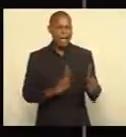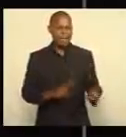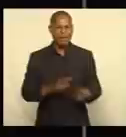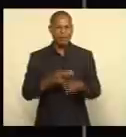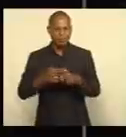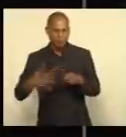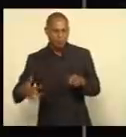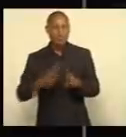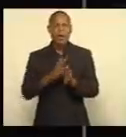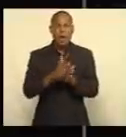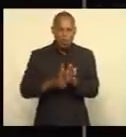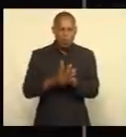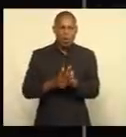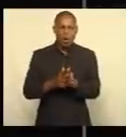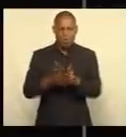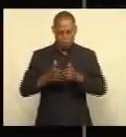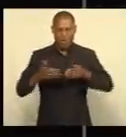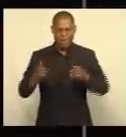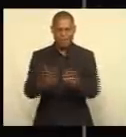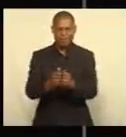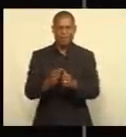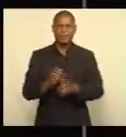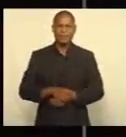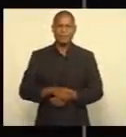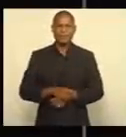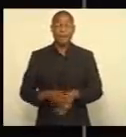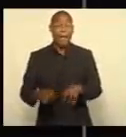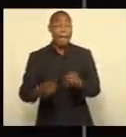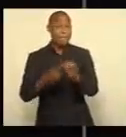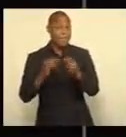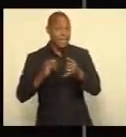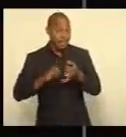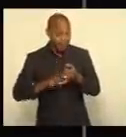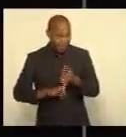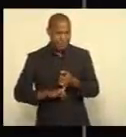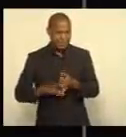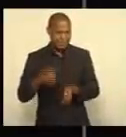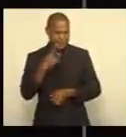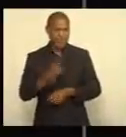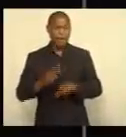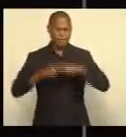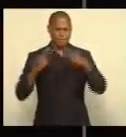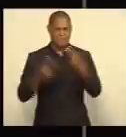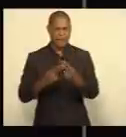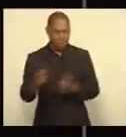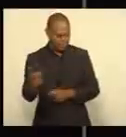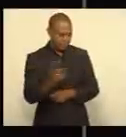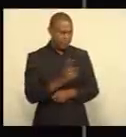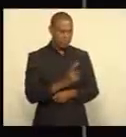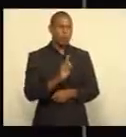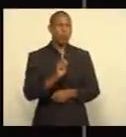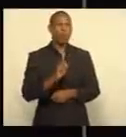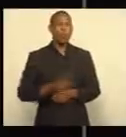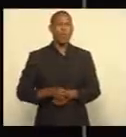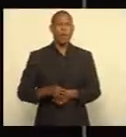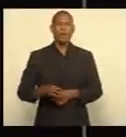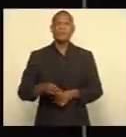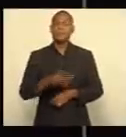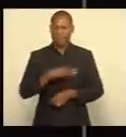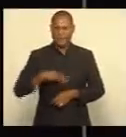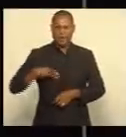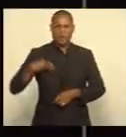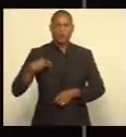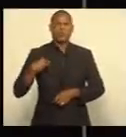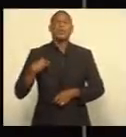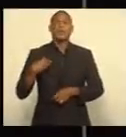Tavakumbu Lautoka over the weekend. Permanent Secretary Dr. James Fong says the family came forward after the ministry's announcement yesterday.